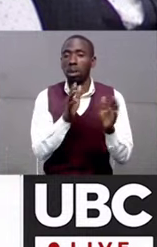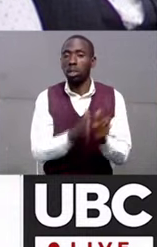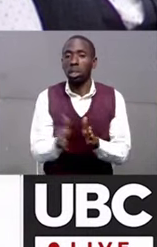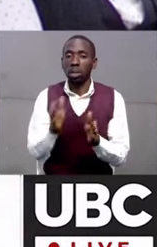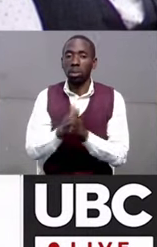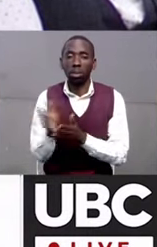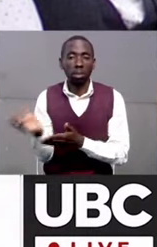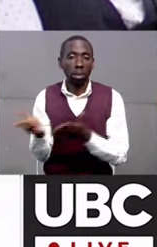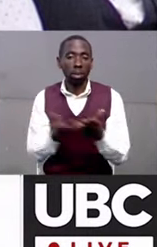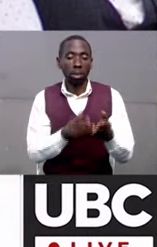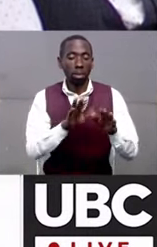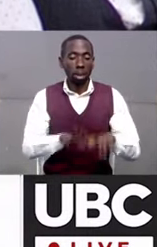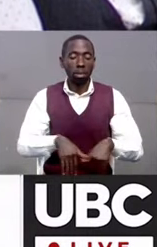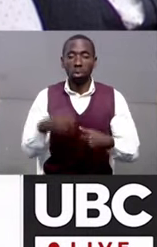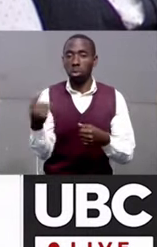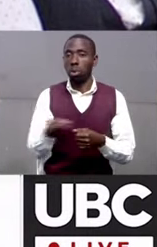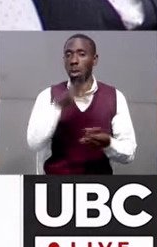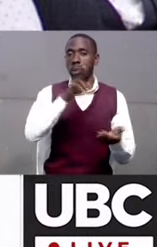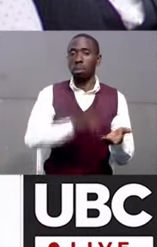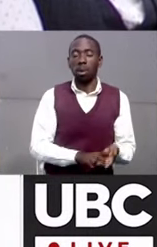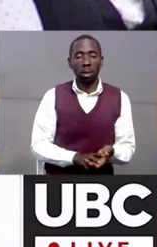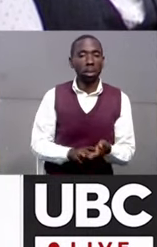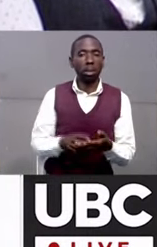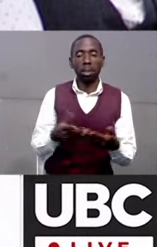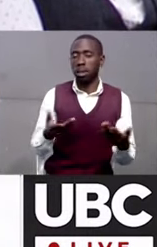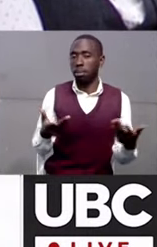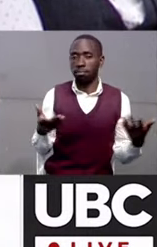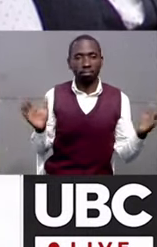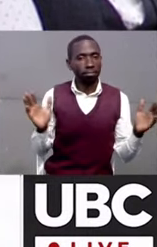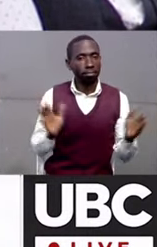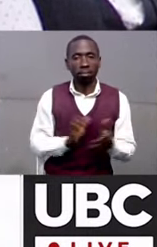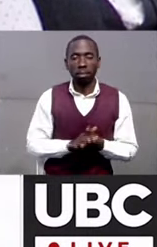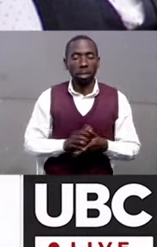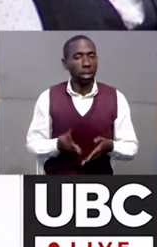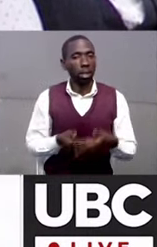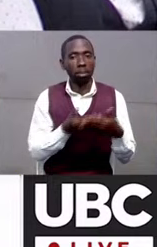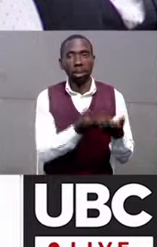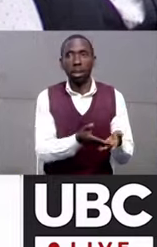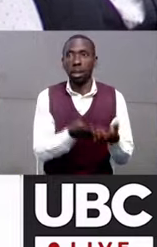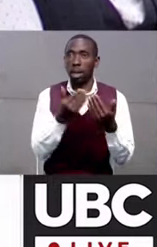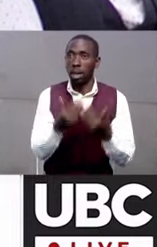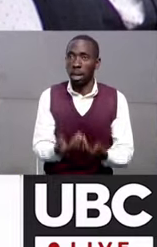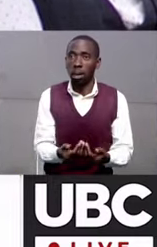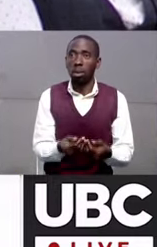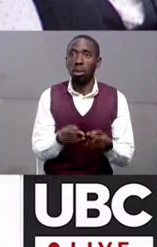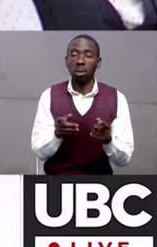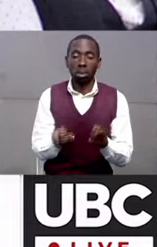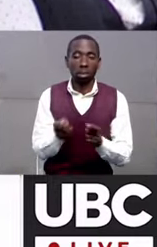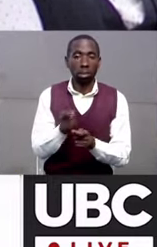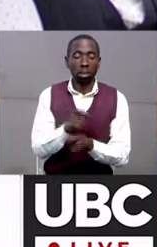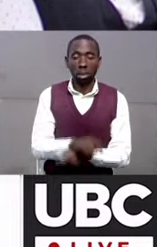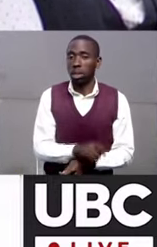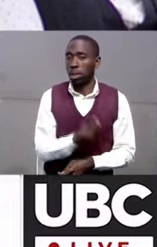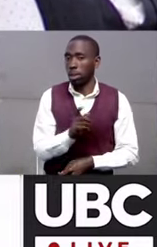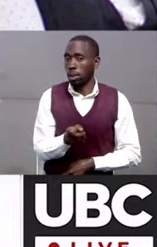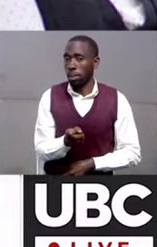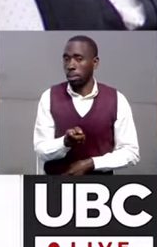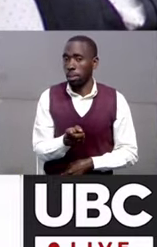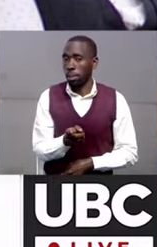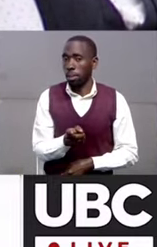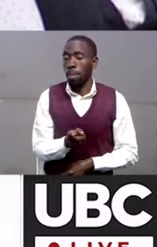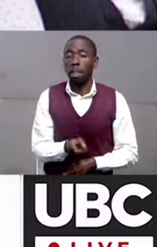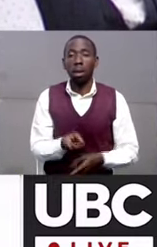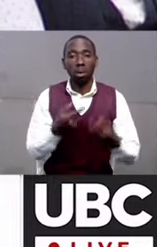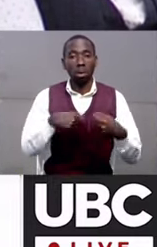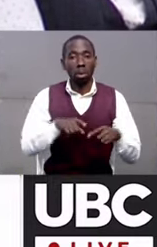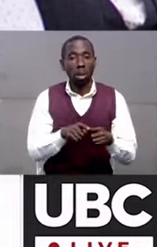House. You just bypassed and crossed casually and submitted that now you're alternating it. And we sought